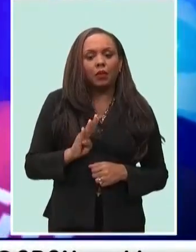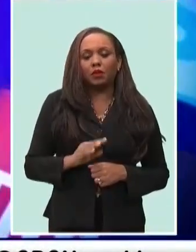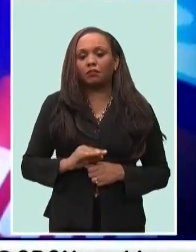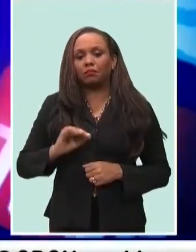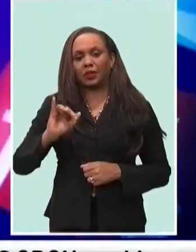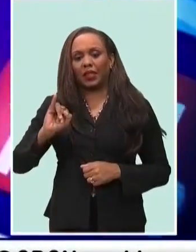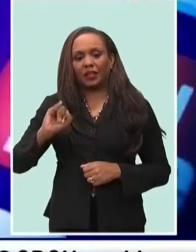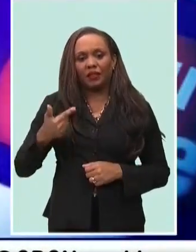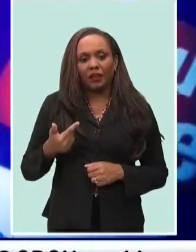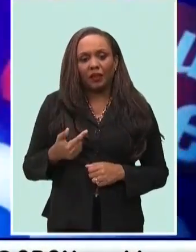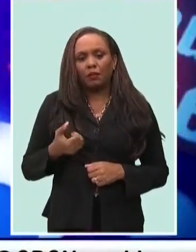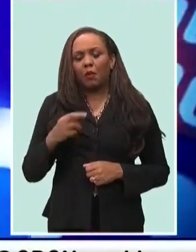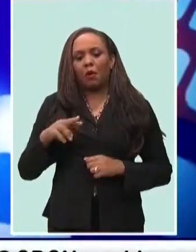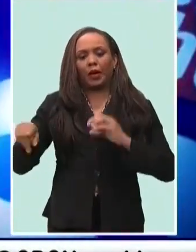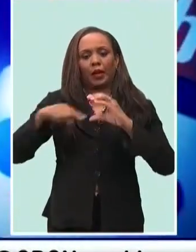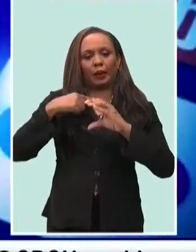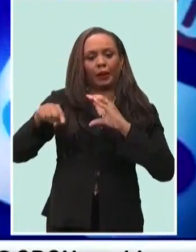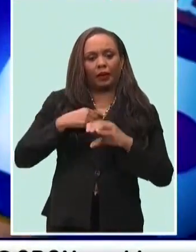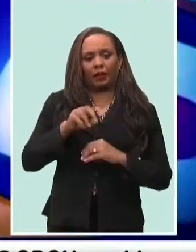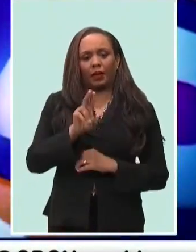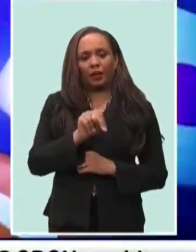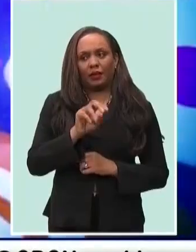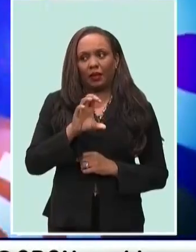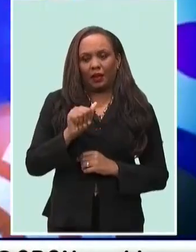Instagram pages, or to our email at